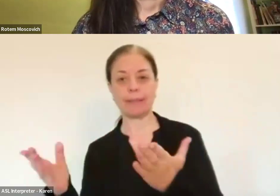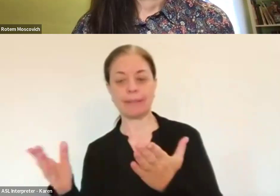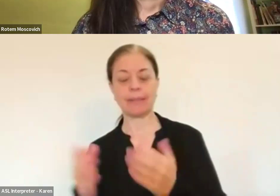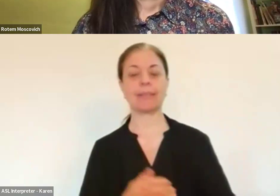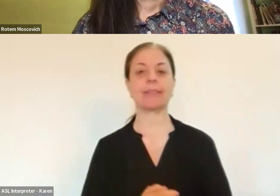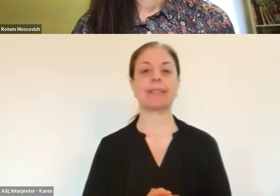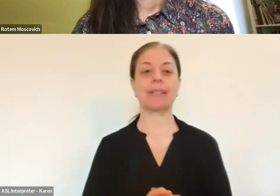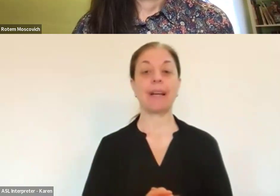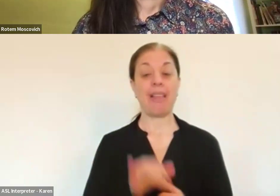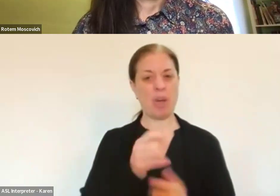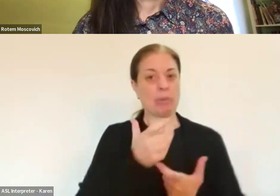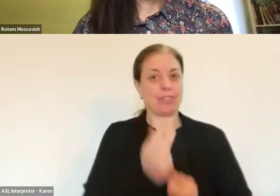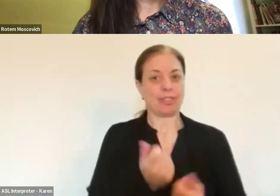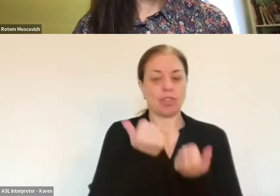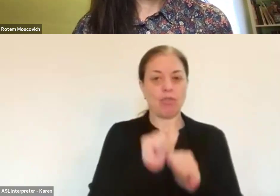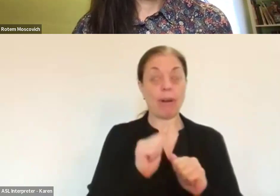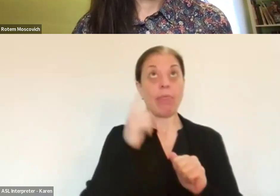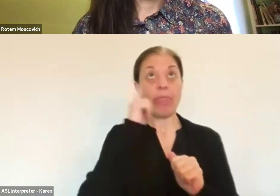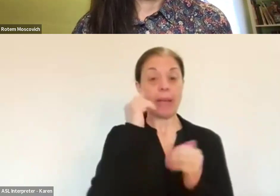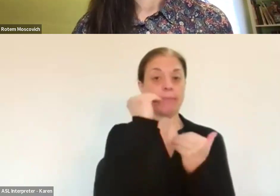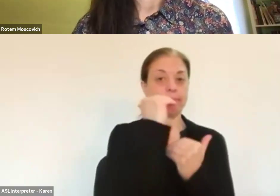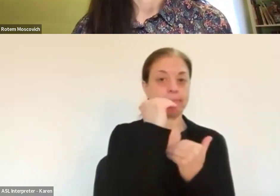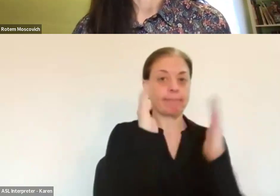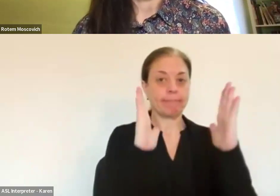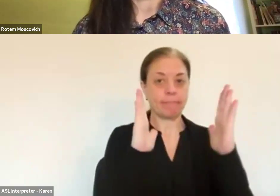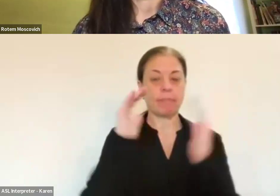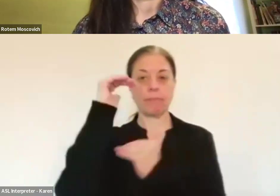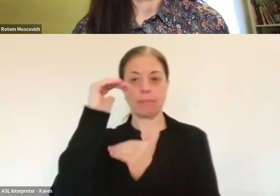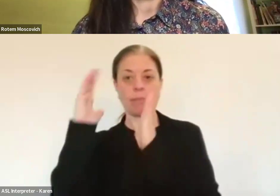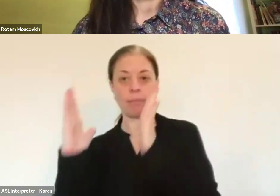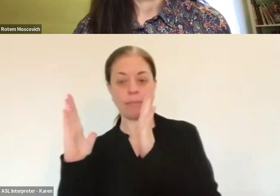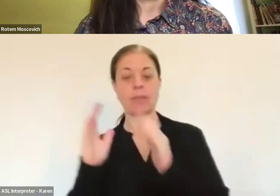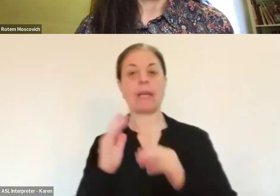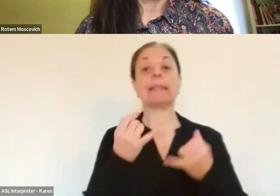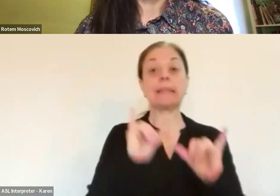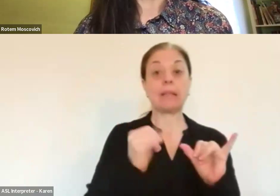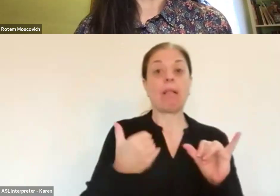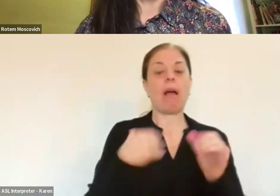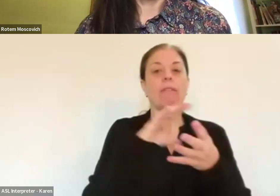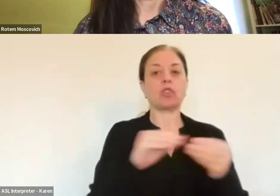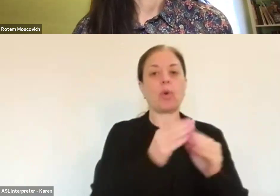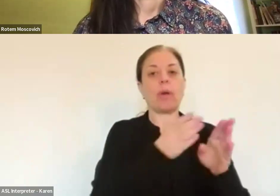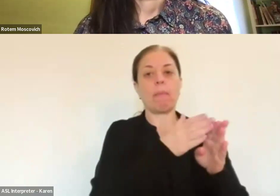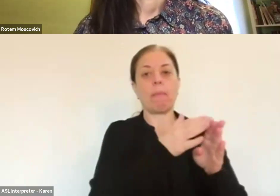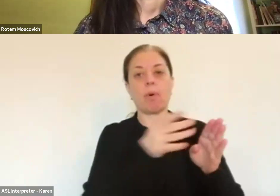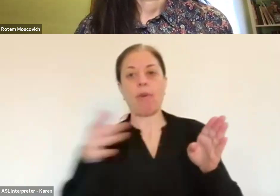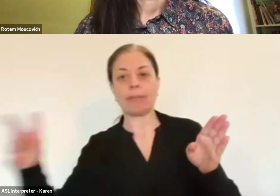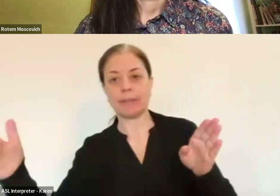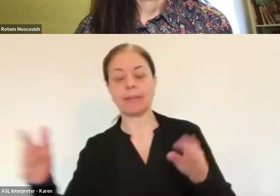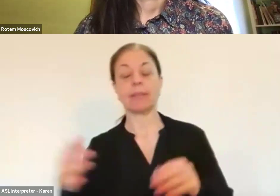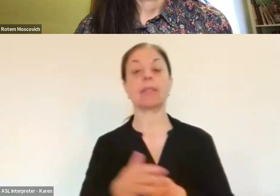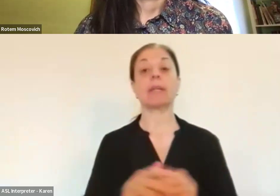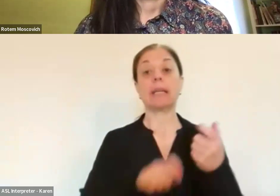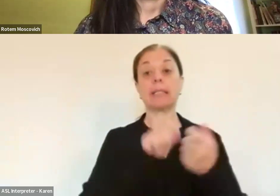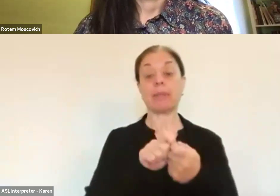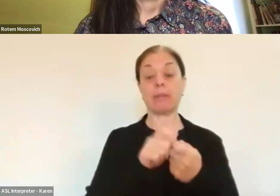that was interesting to try to think in these freeze frames and still have the story progress. So specifically